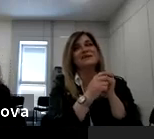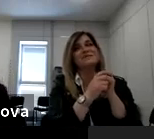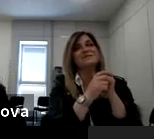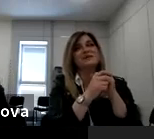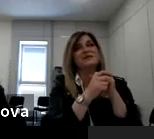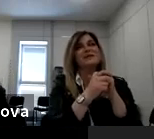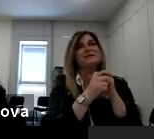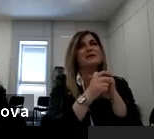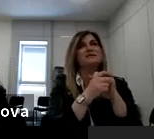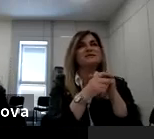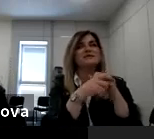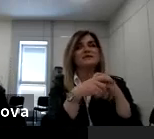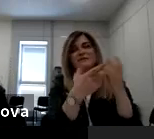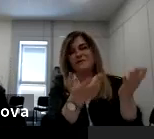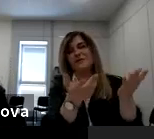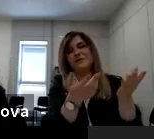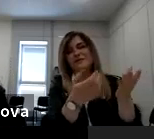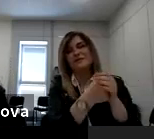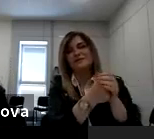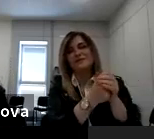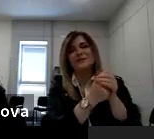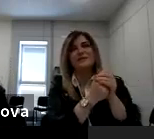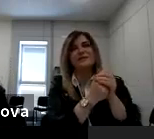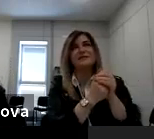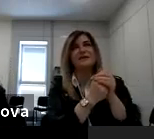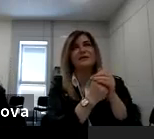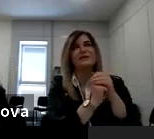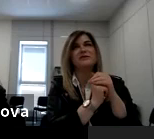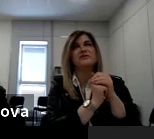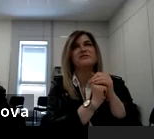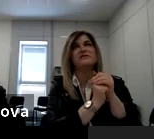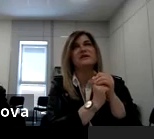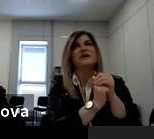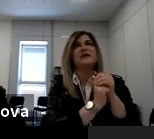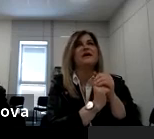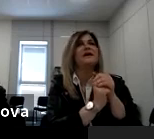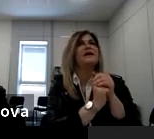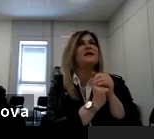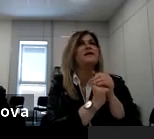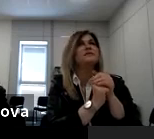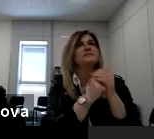About speaking about what is interesting in our Edge.